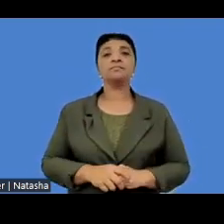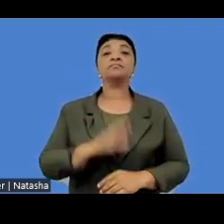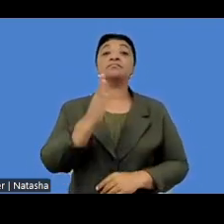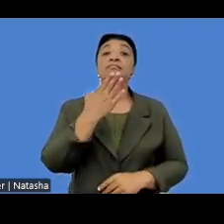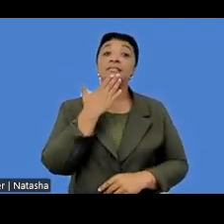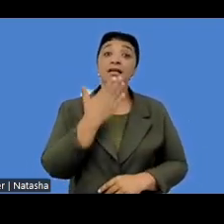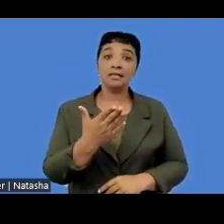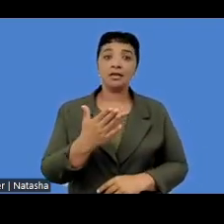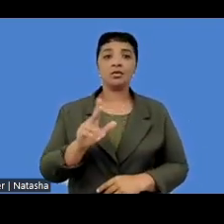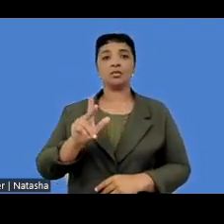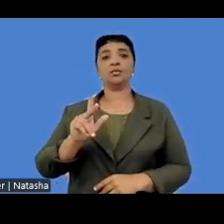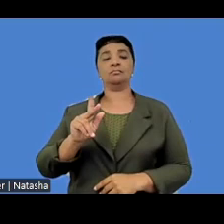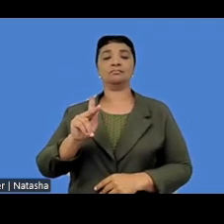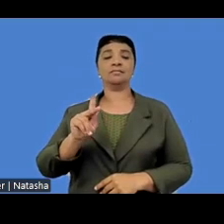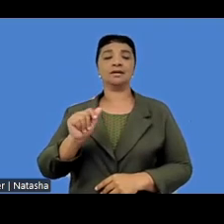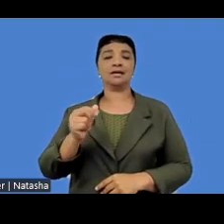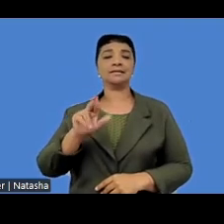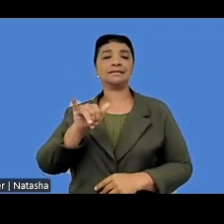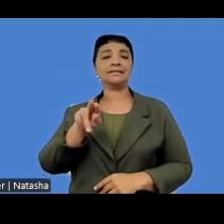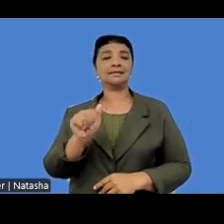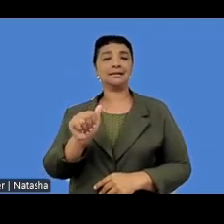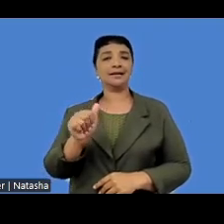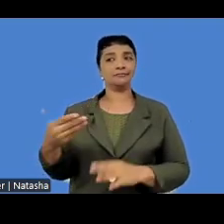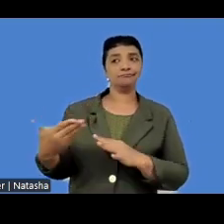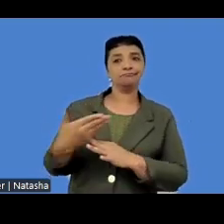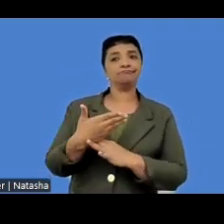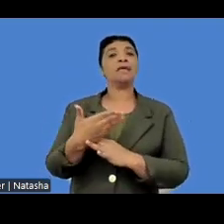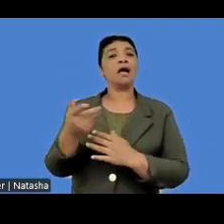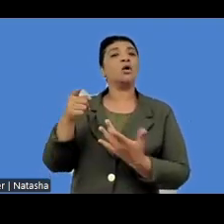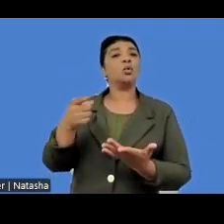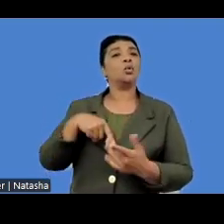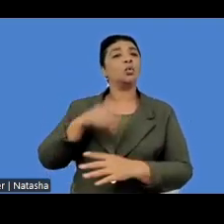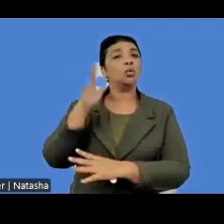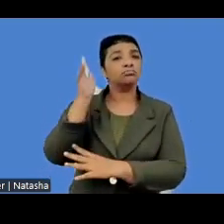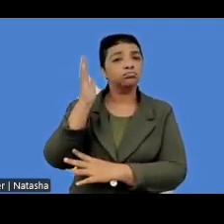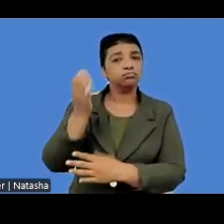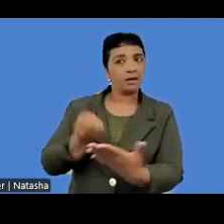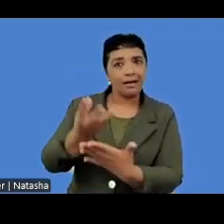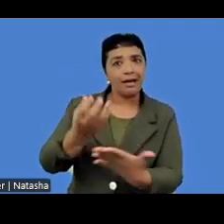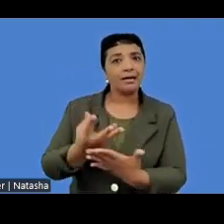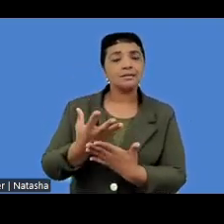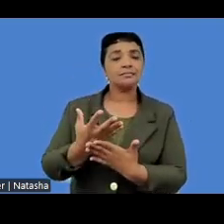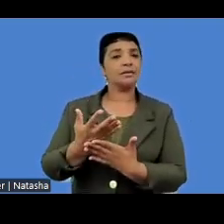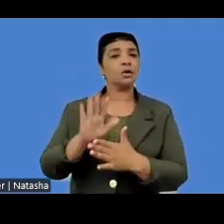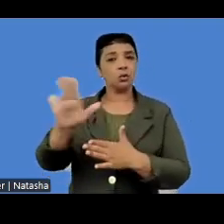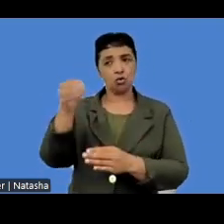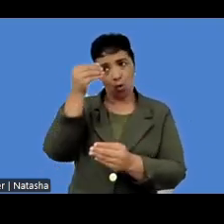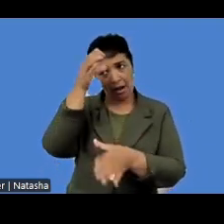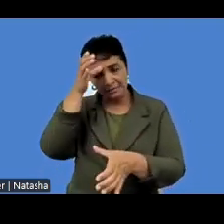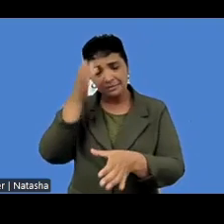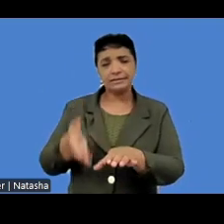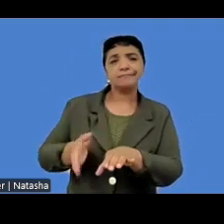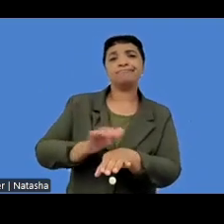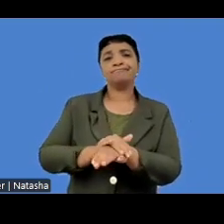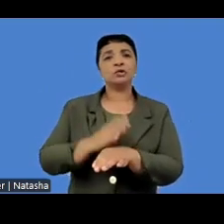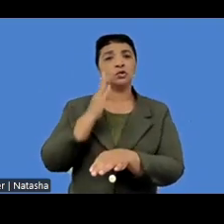Katharina. We really appreciate you joining us and sharing your knowledge and your expertise on, the very